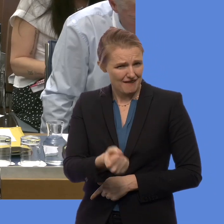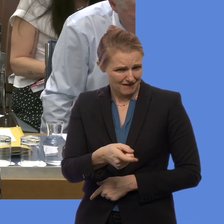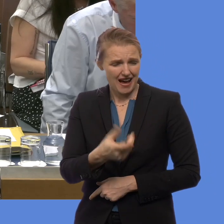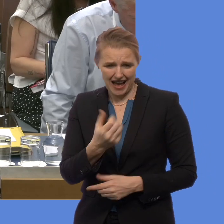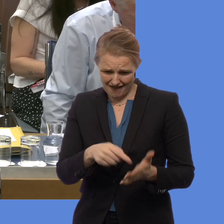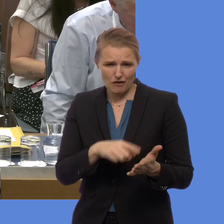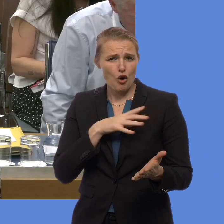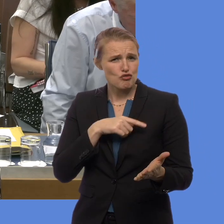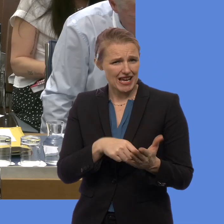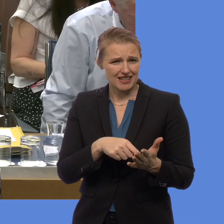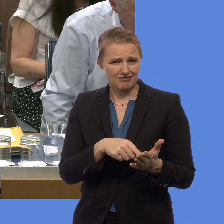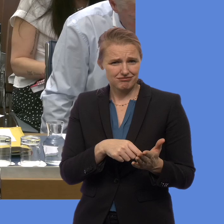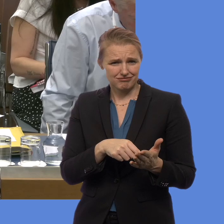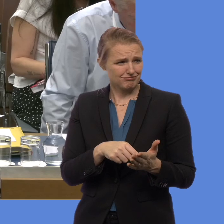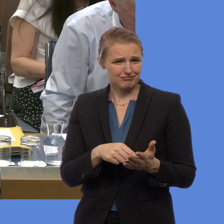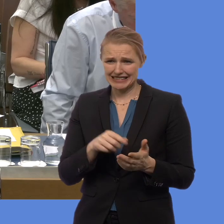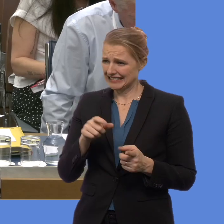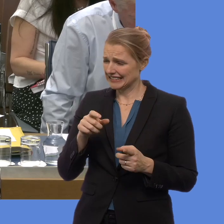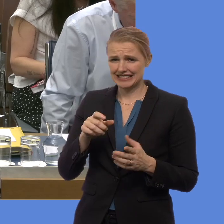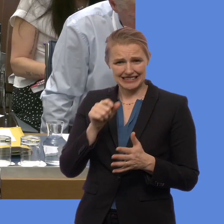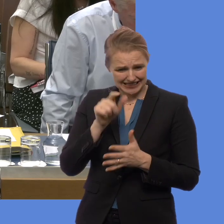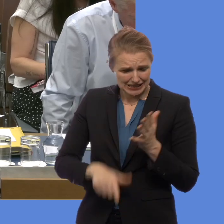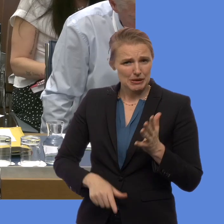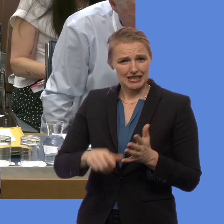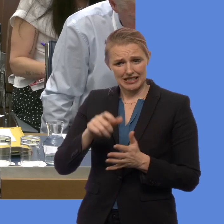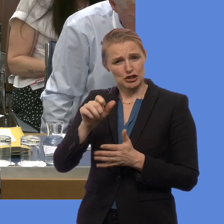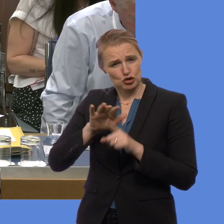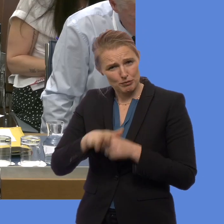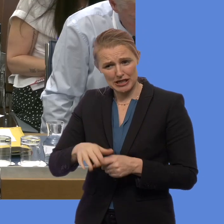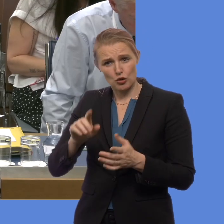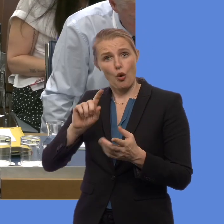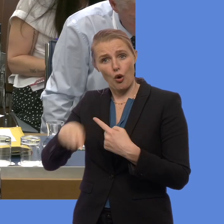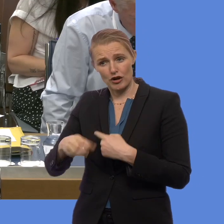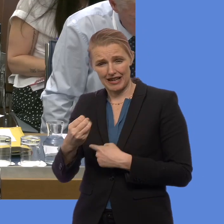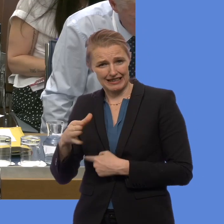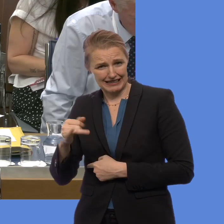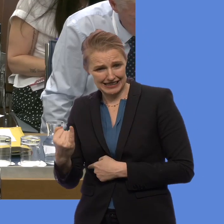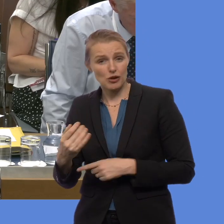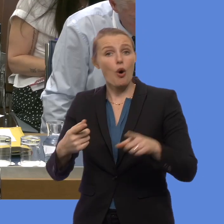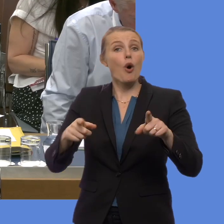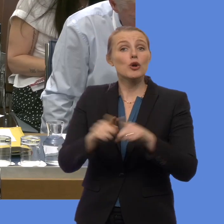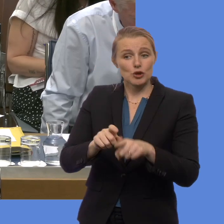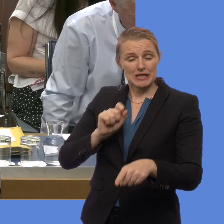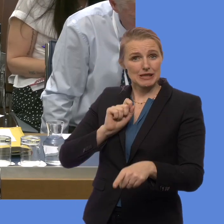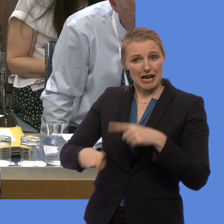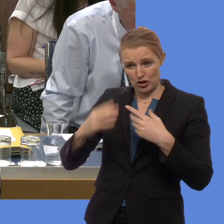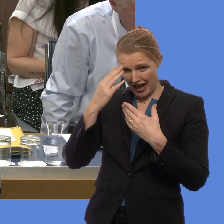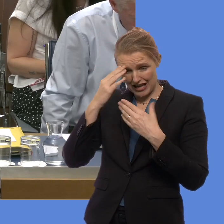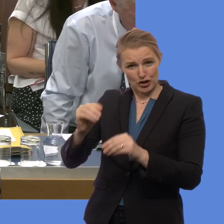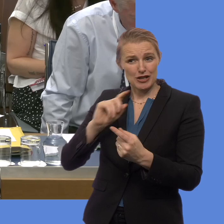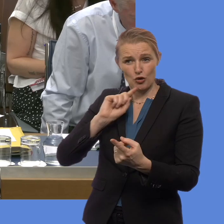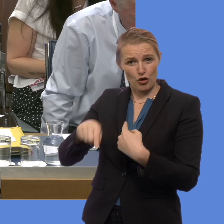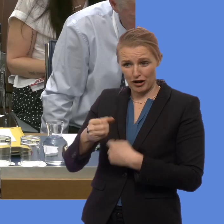by the Disability Discrimination Northern Ireland Order 2006, the Special Education Needs and Disability Northern Ireland Order